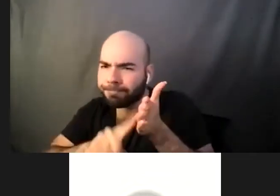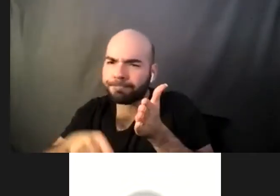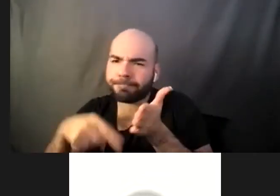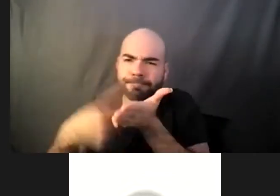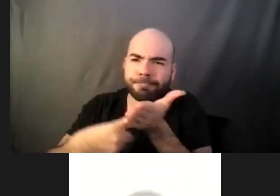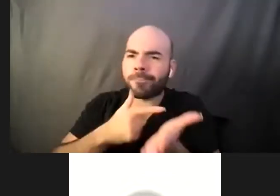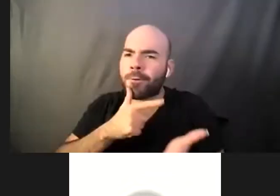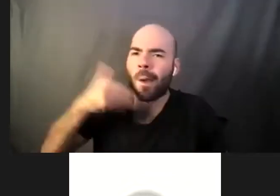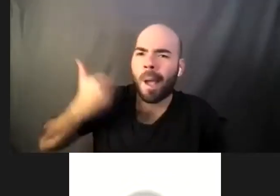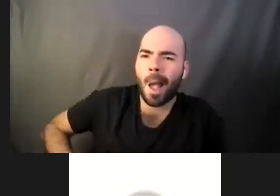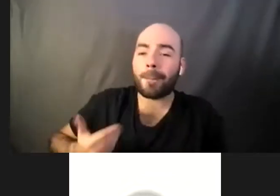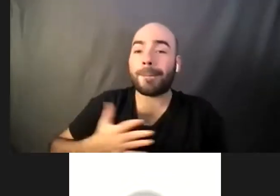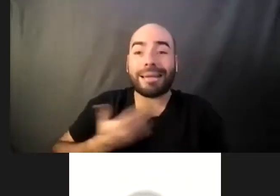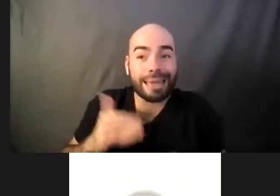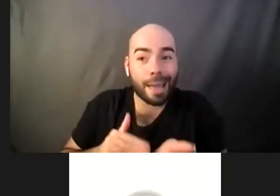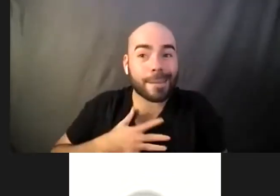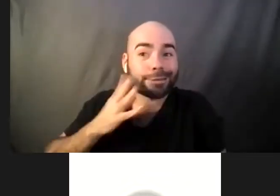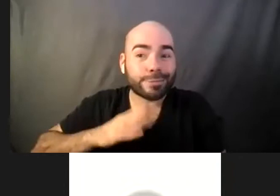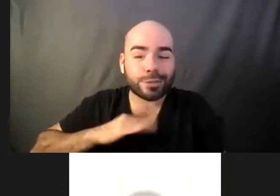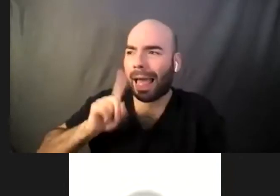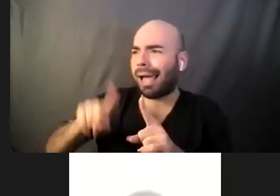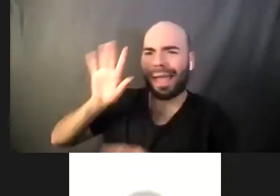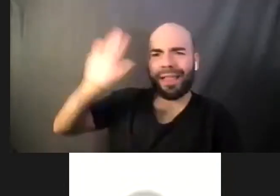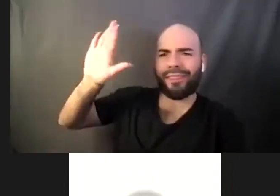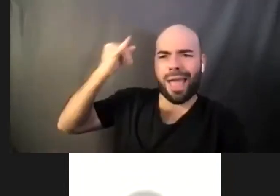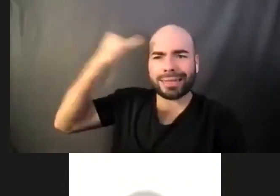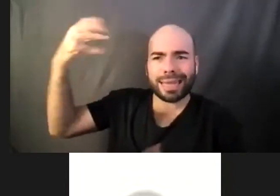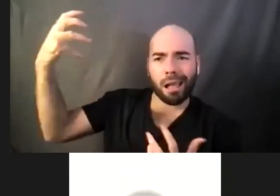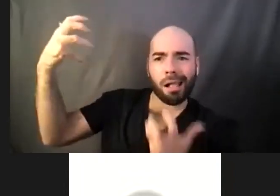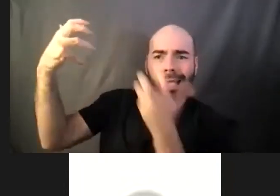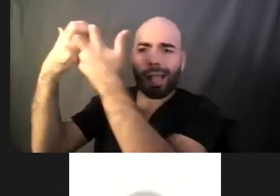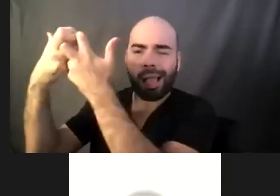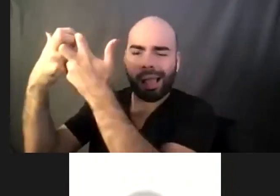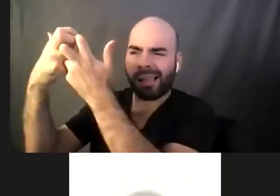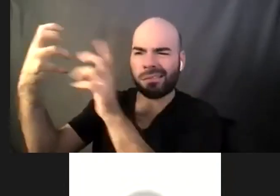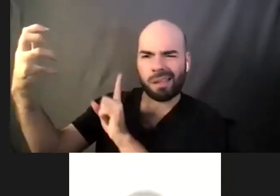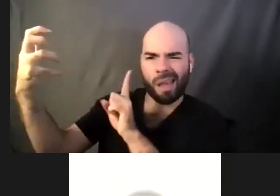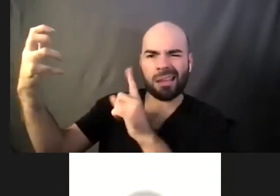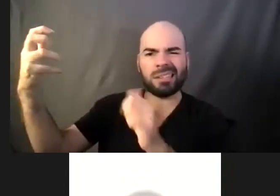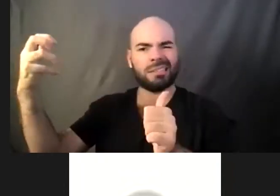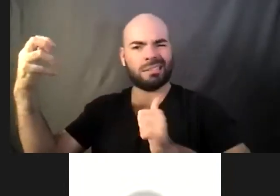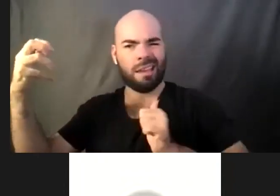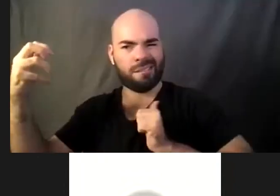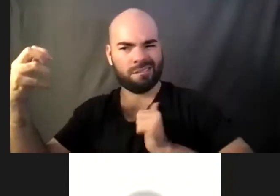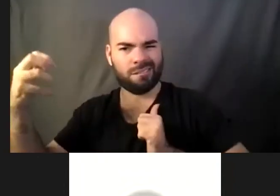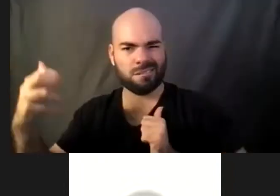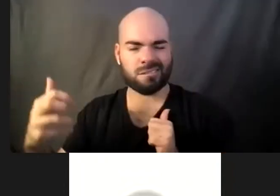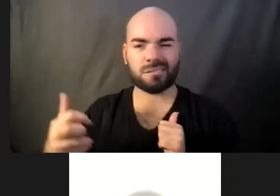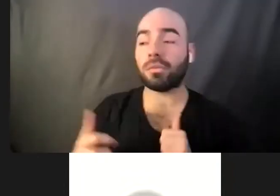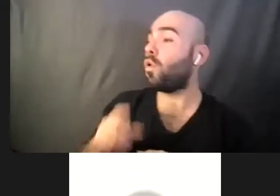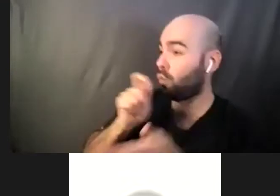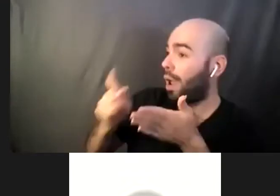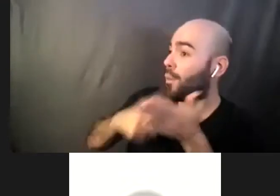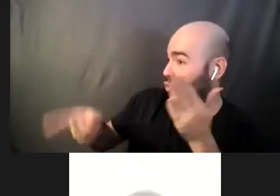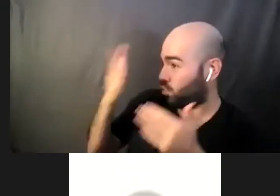rather than trying to appeal to something that isn't really necessarily for me. Yeah. Right. And right, what you know. Walk, you know, yeah.